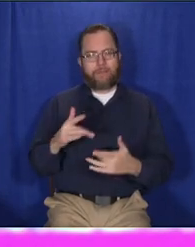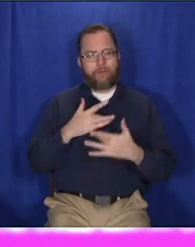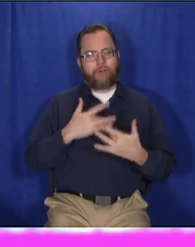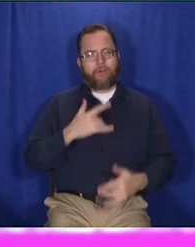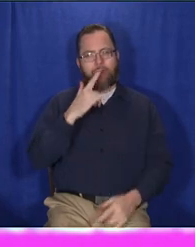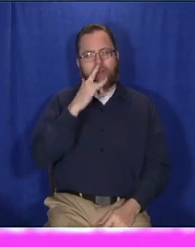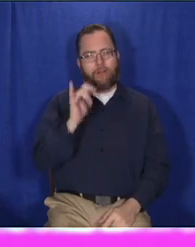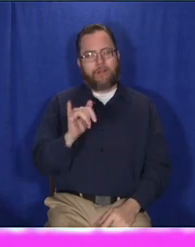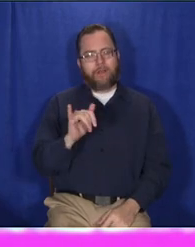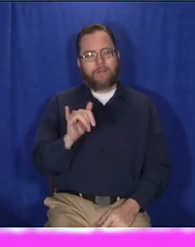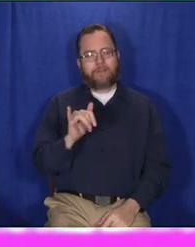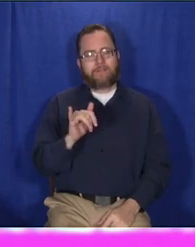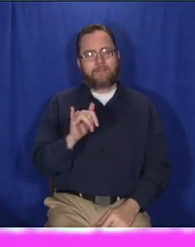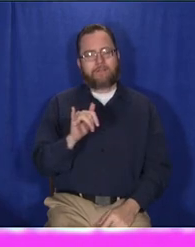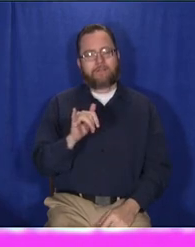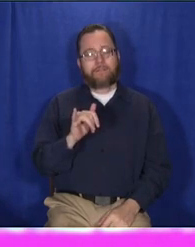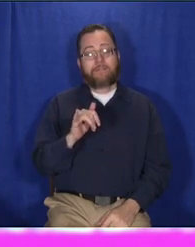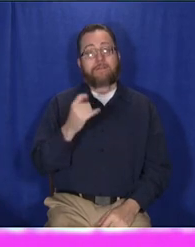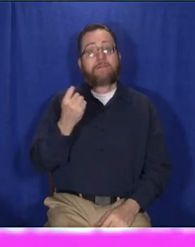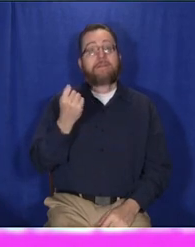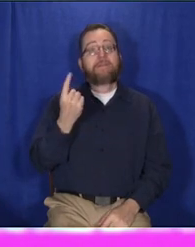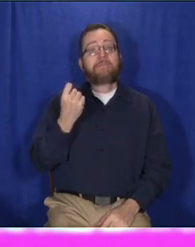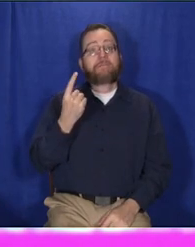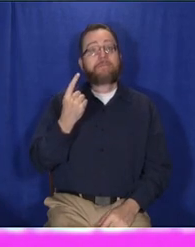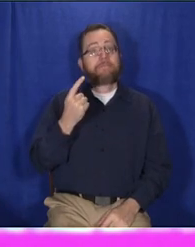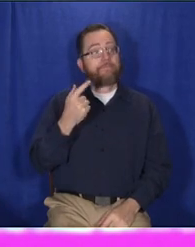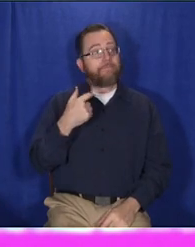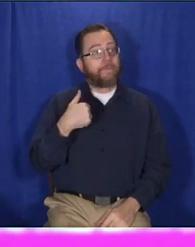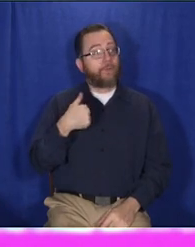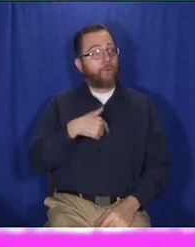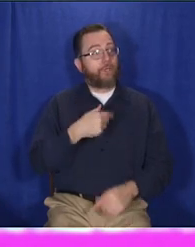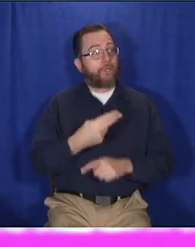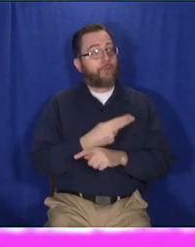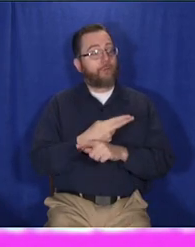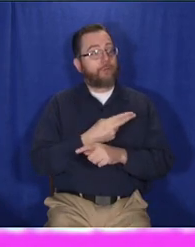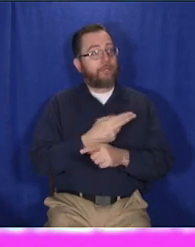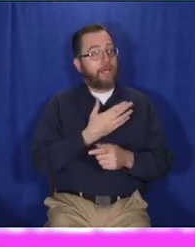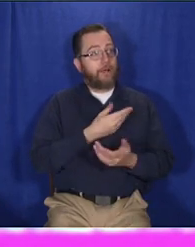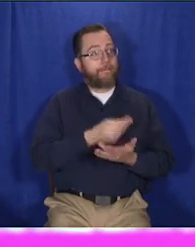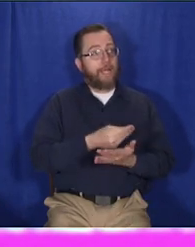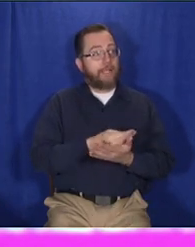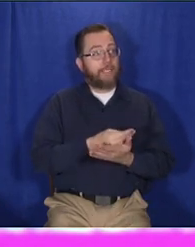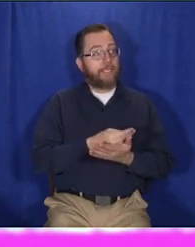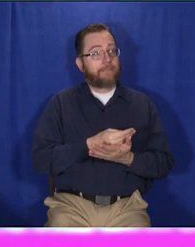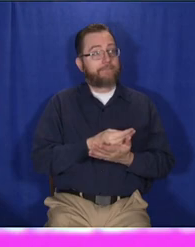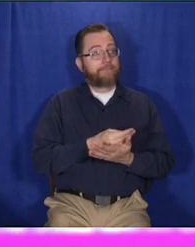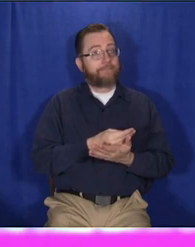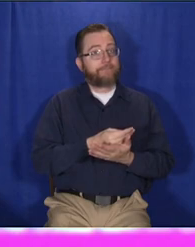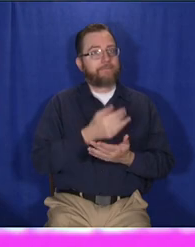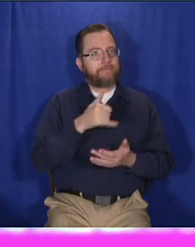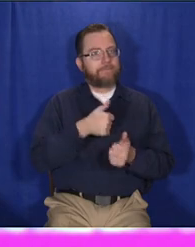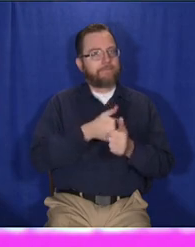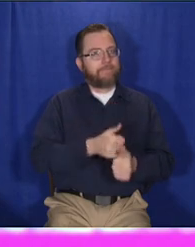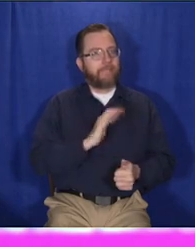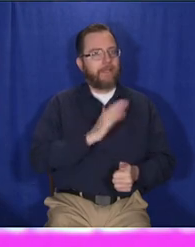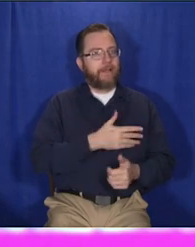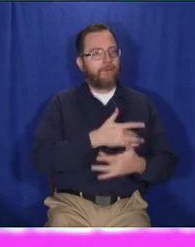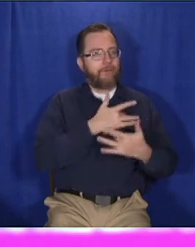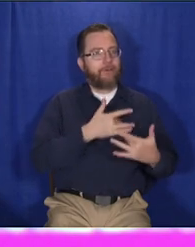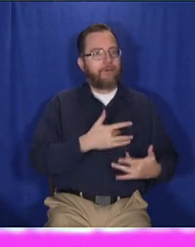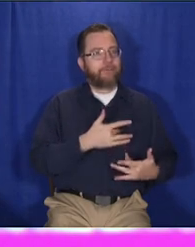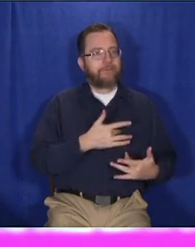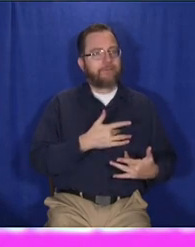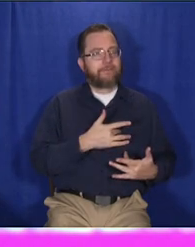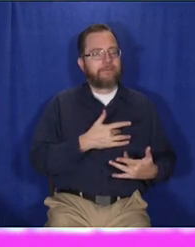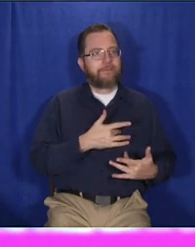See, what we do with our money always reveals what's happening in our hearts. Maybe even better than anything else